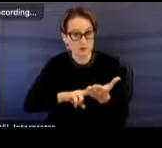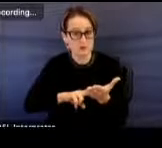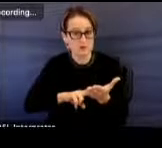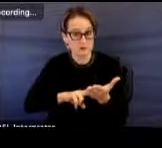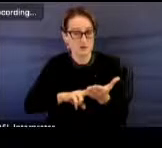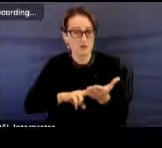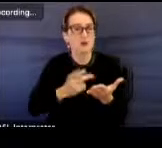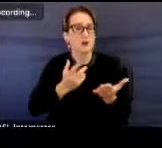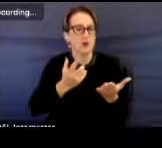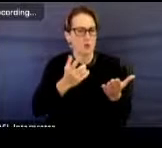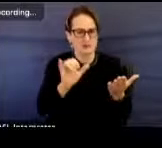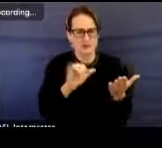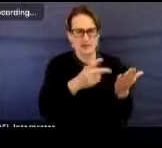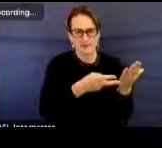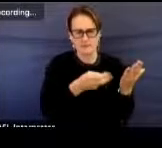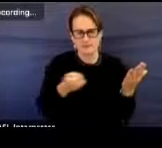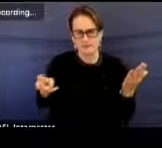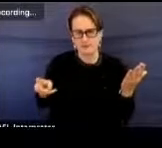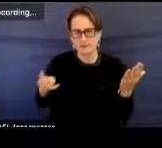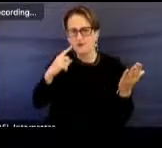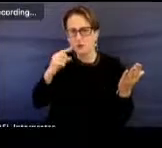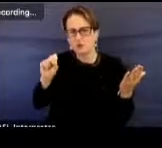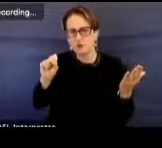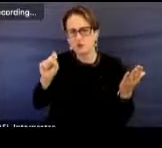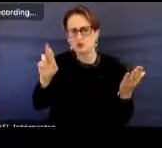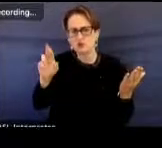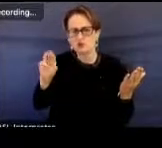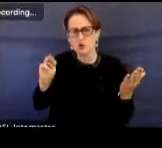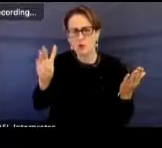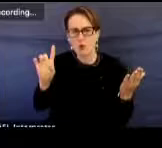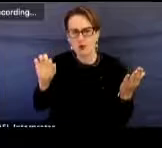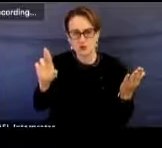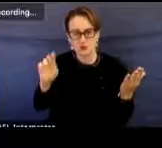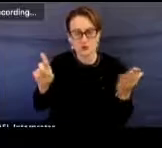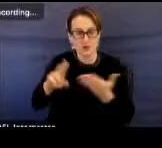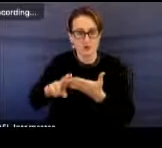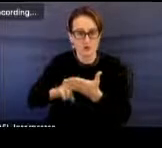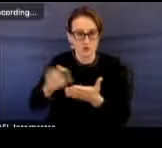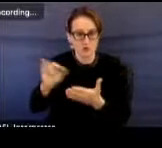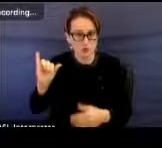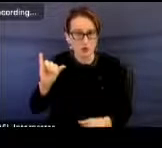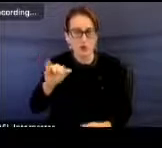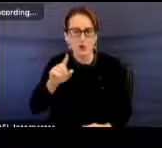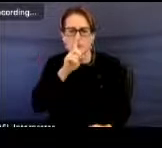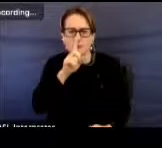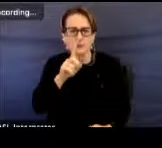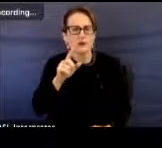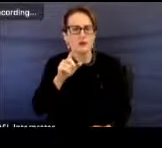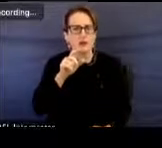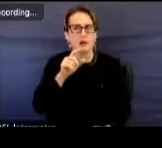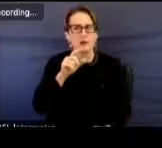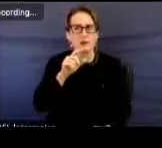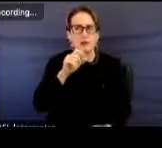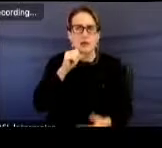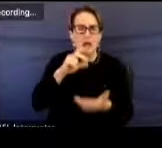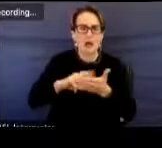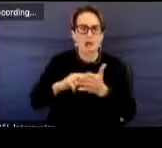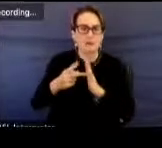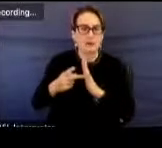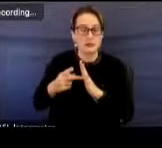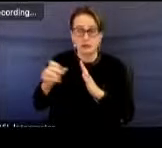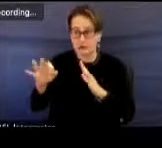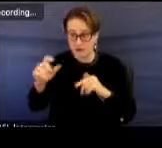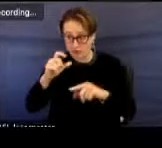also for the Strumwasser contract as well, if possible. It's not a deal breaker, but I do think that the two should be